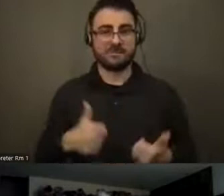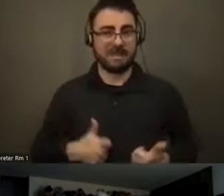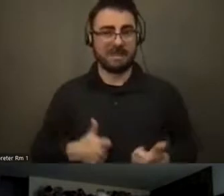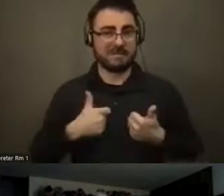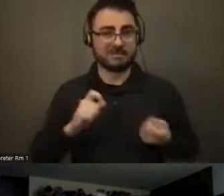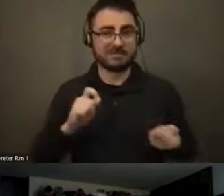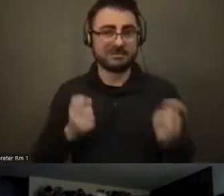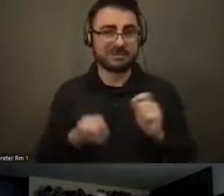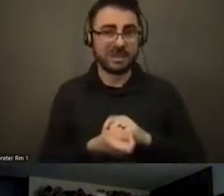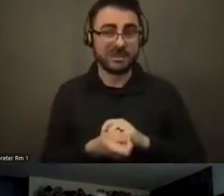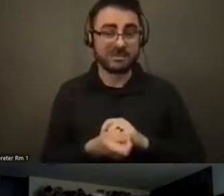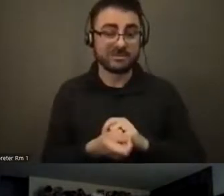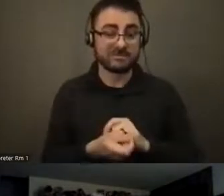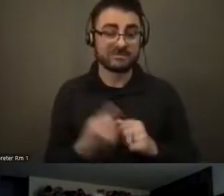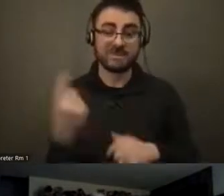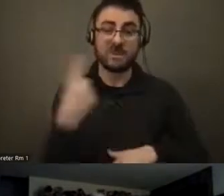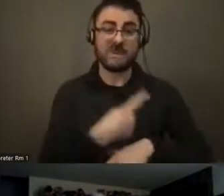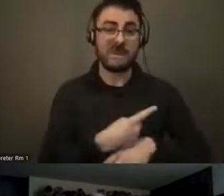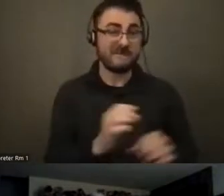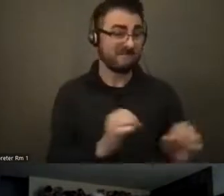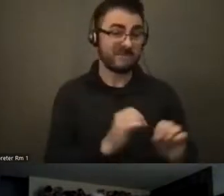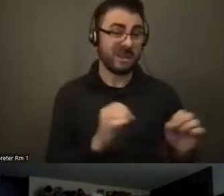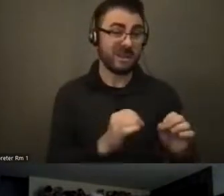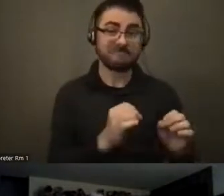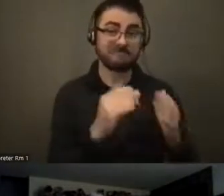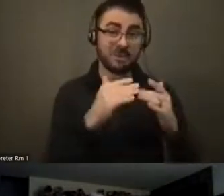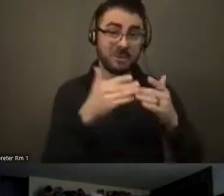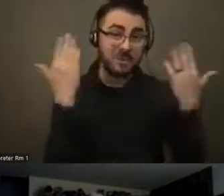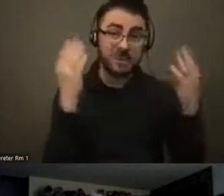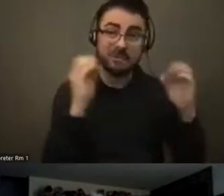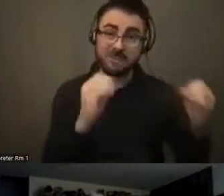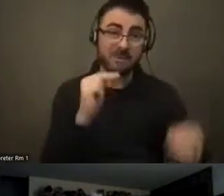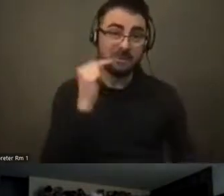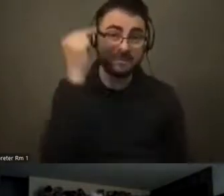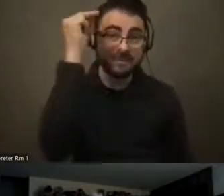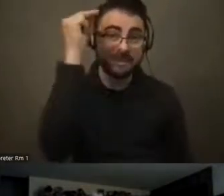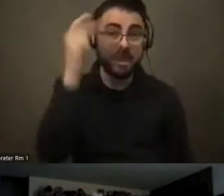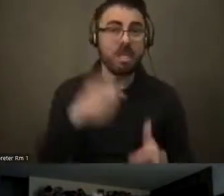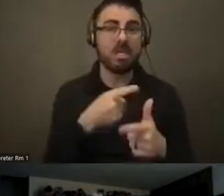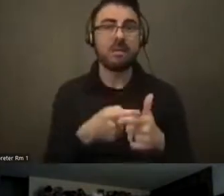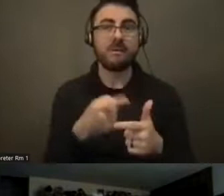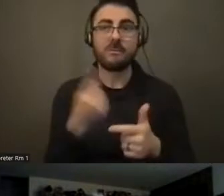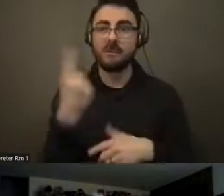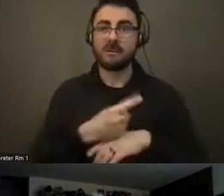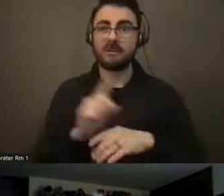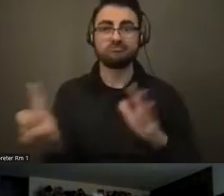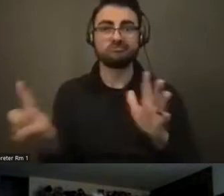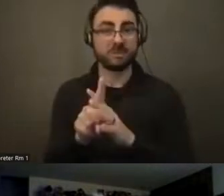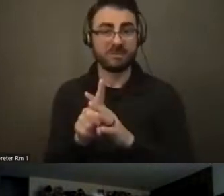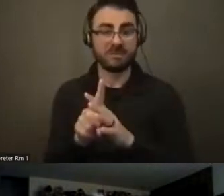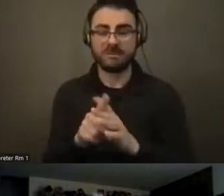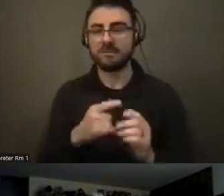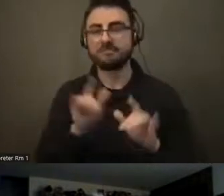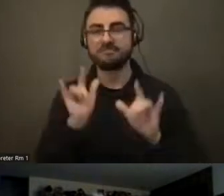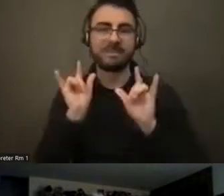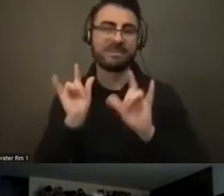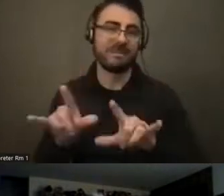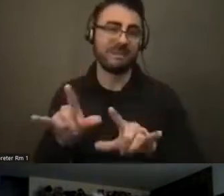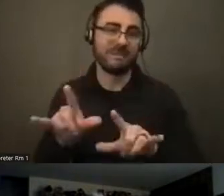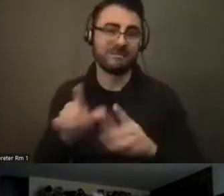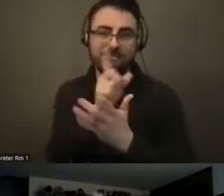don't exist and the next day they show up and I love them to death. Yeah. And I just keep looking at them going,